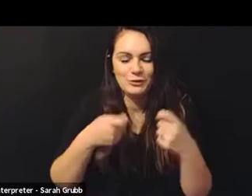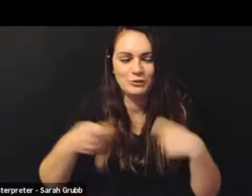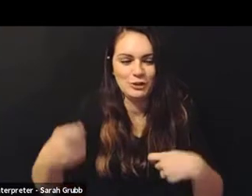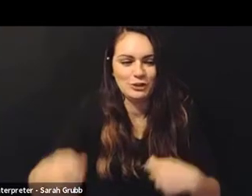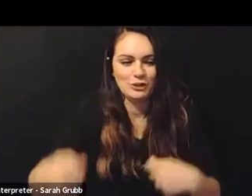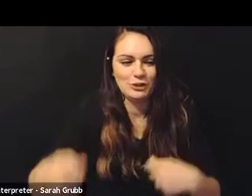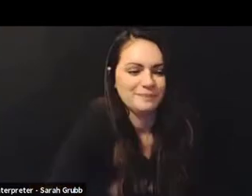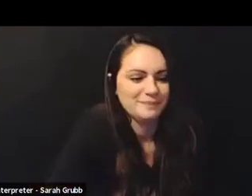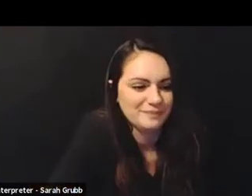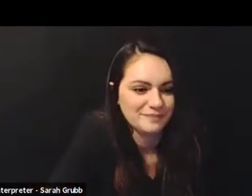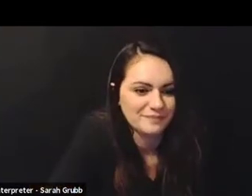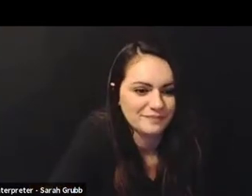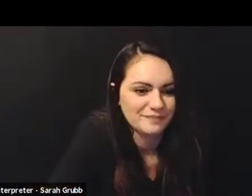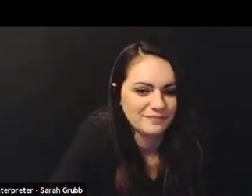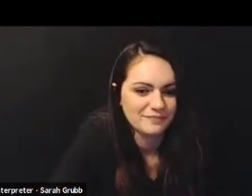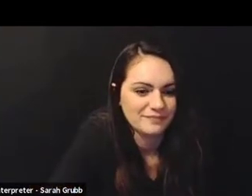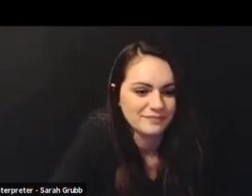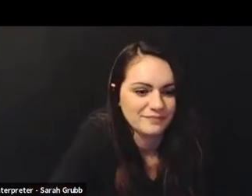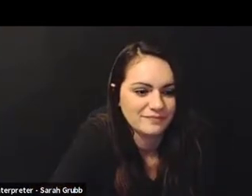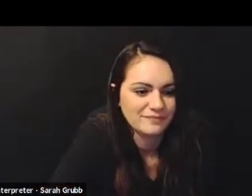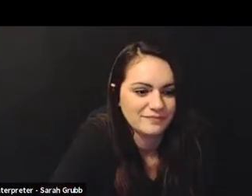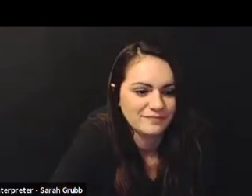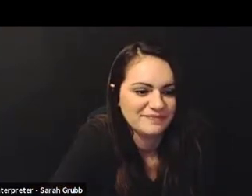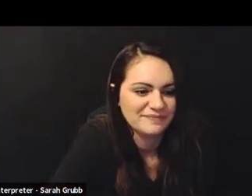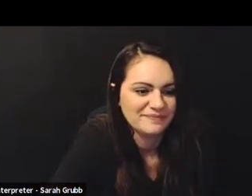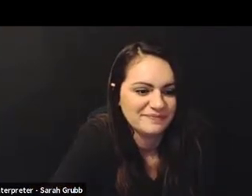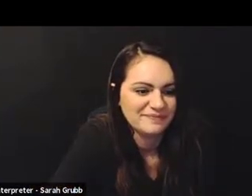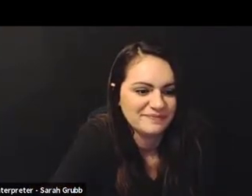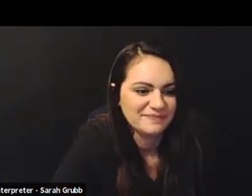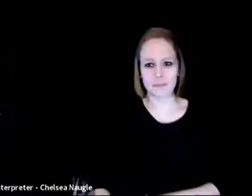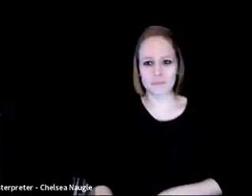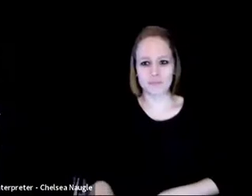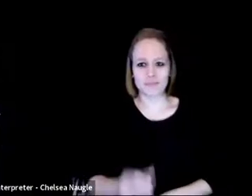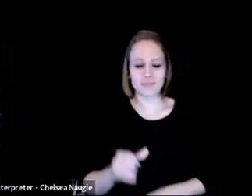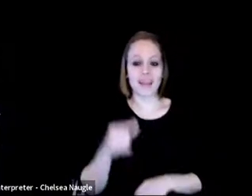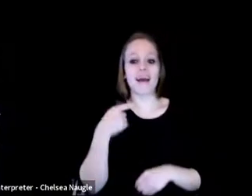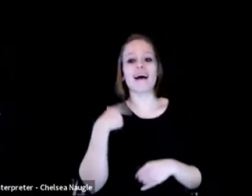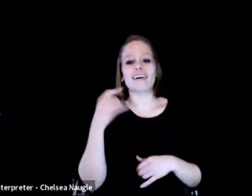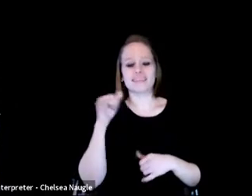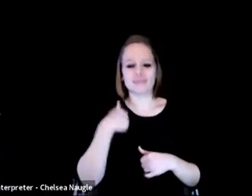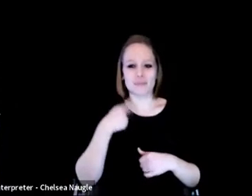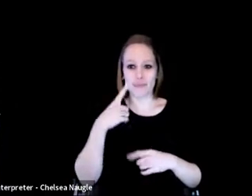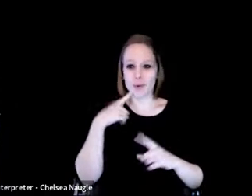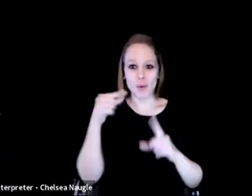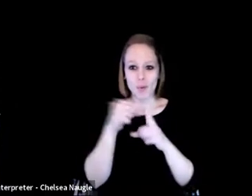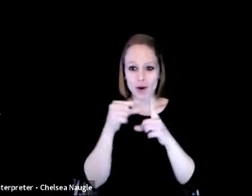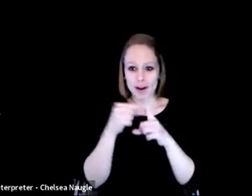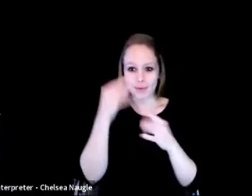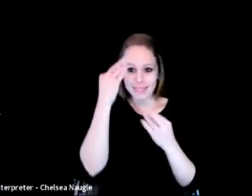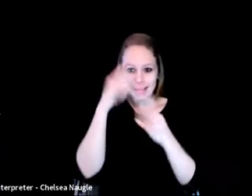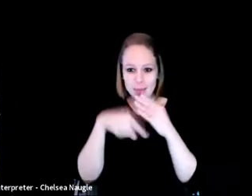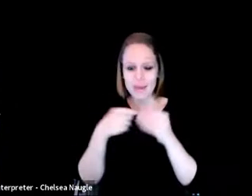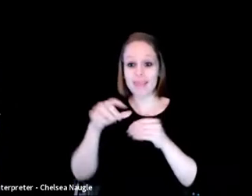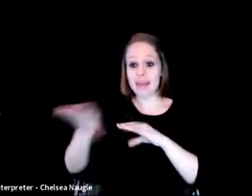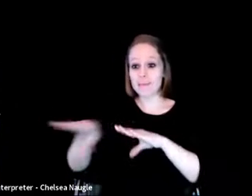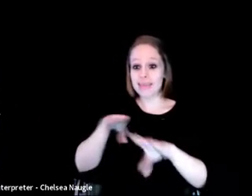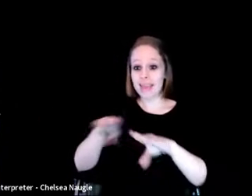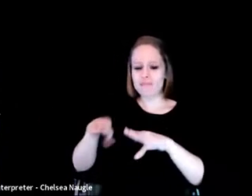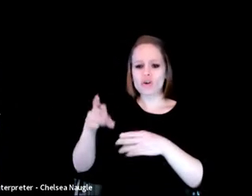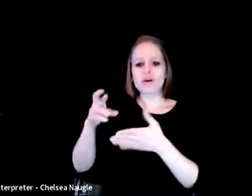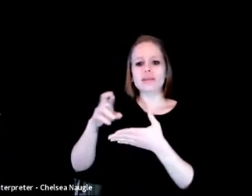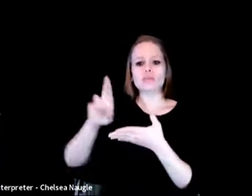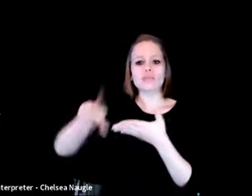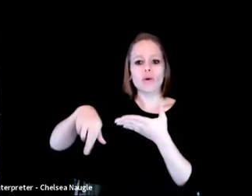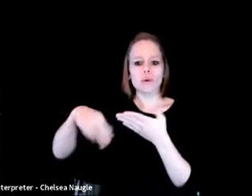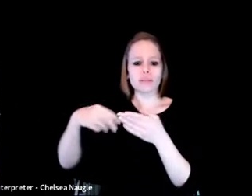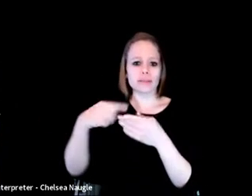Thank you. Okay, and I just thought of it. See? It's a result. So the behavior you see is a result of possibly pain that the